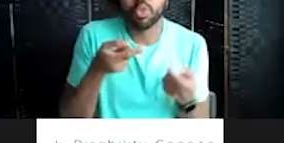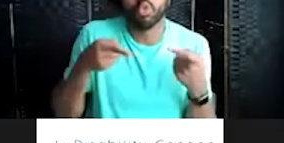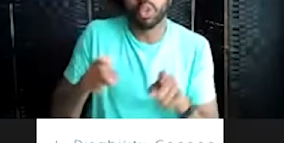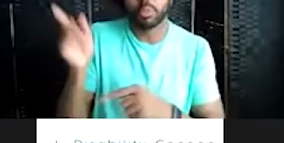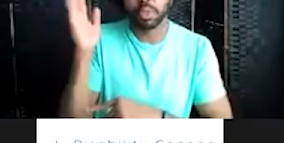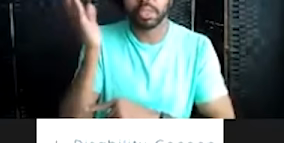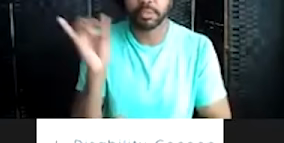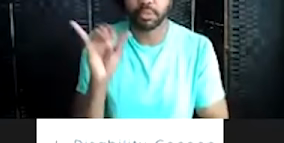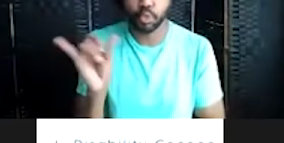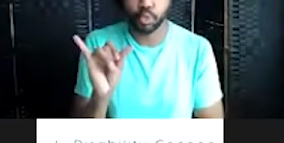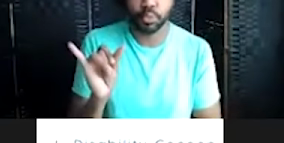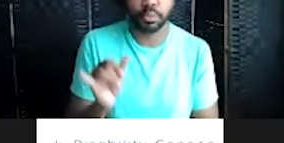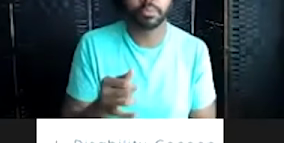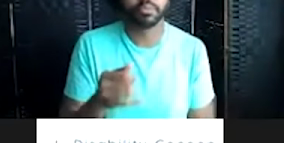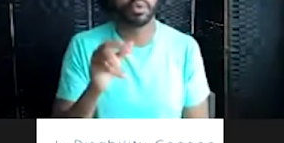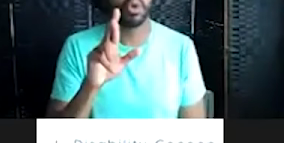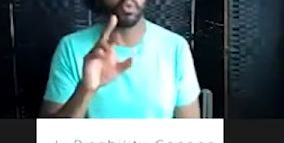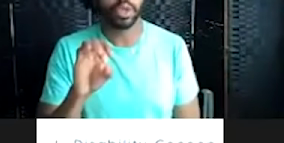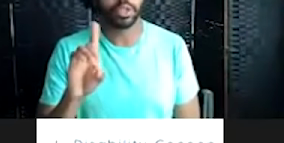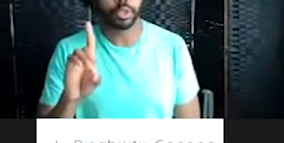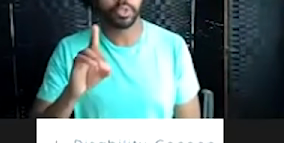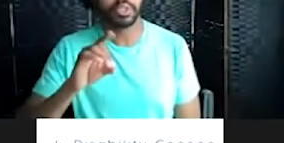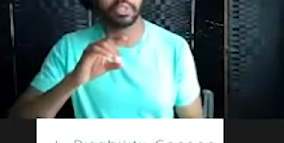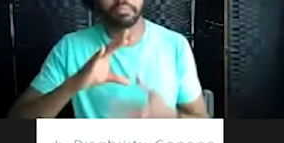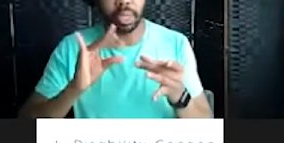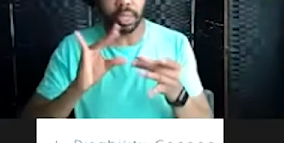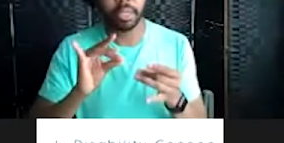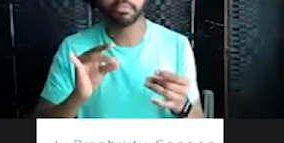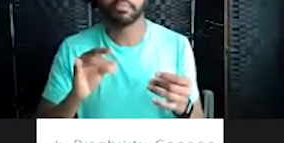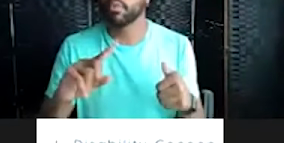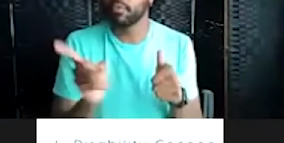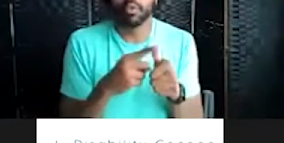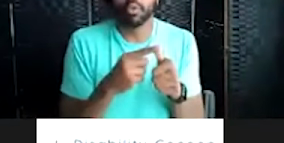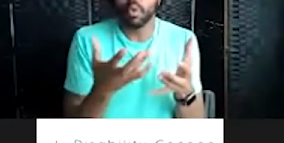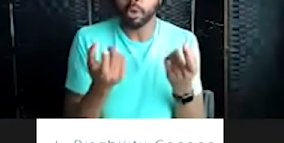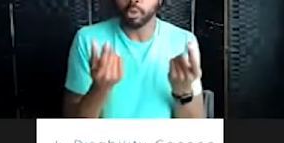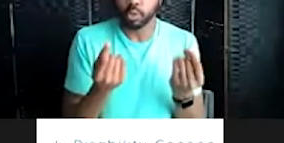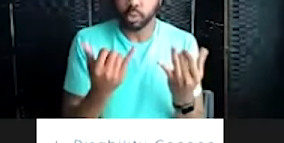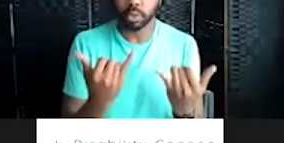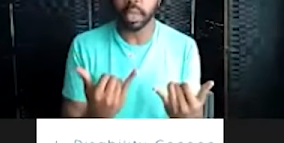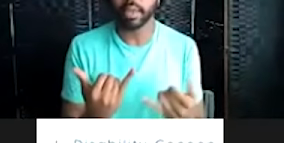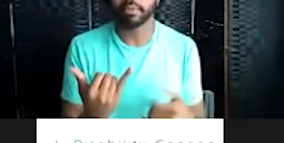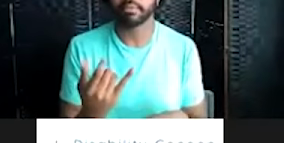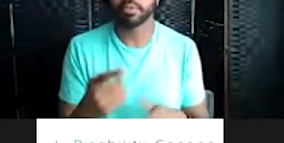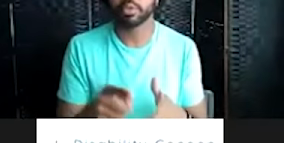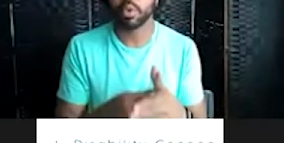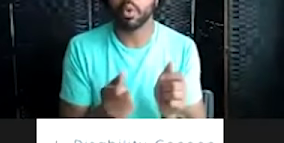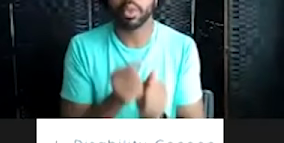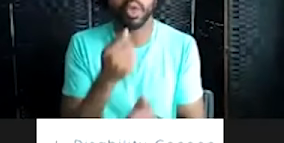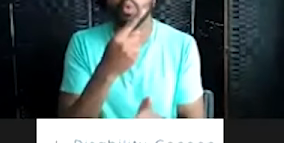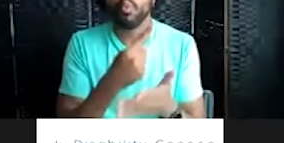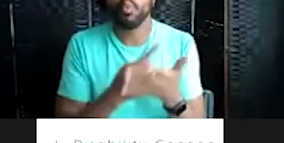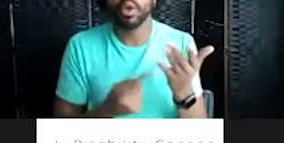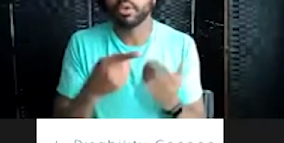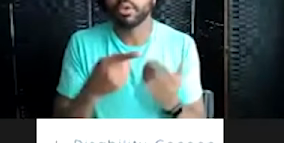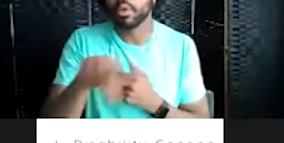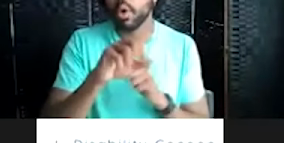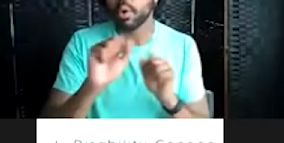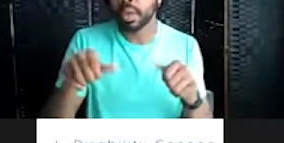So we wanted to start off today with what to kind of expect from